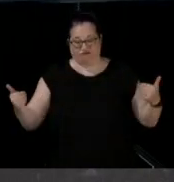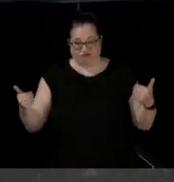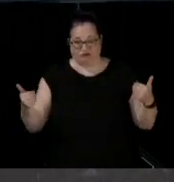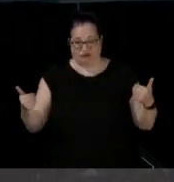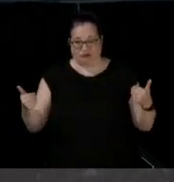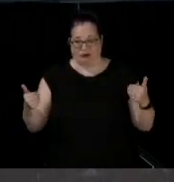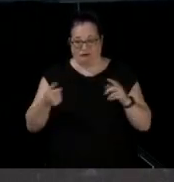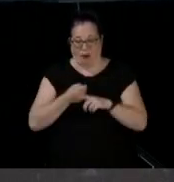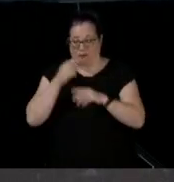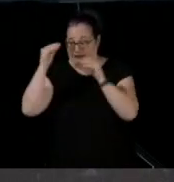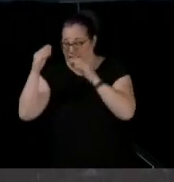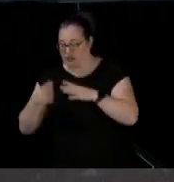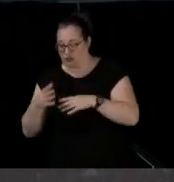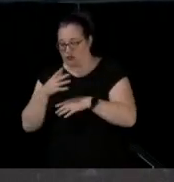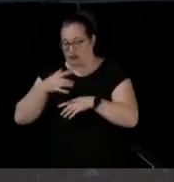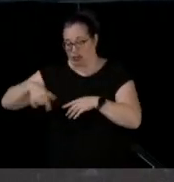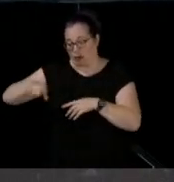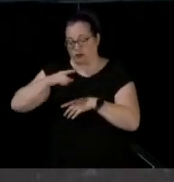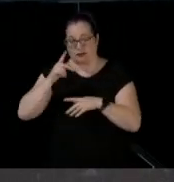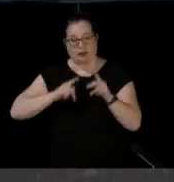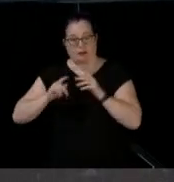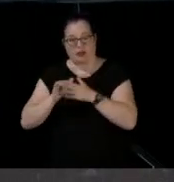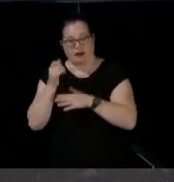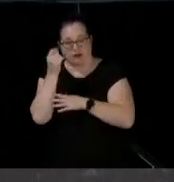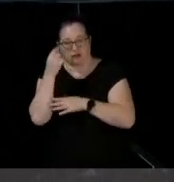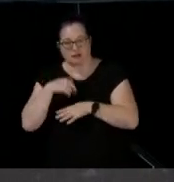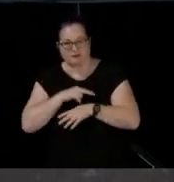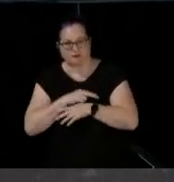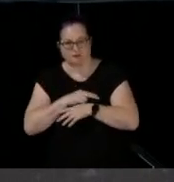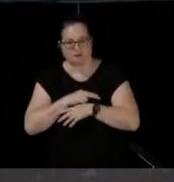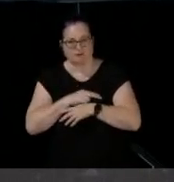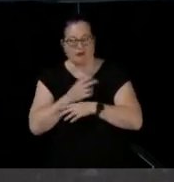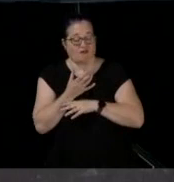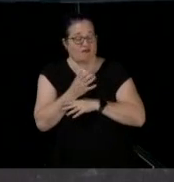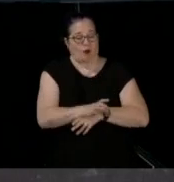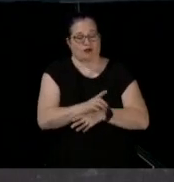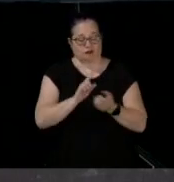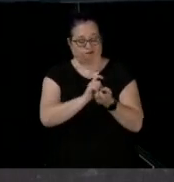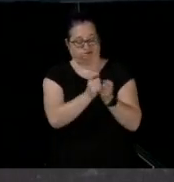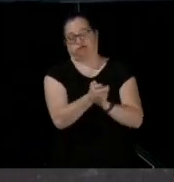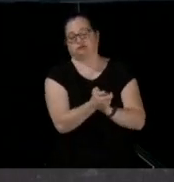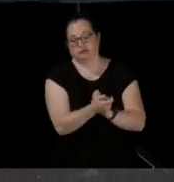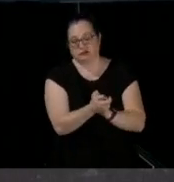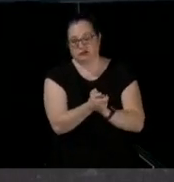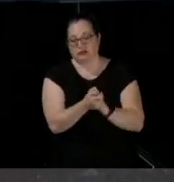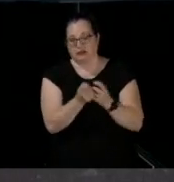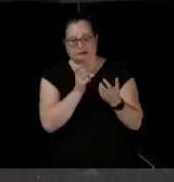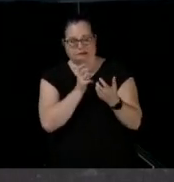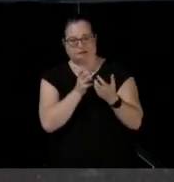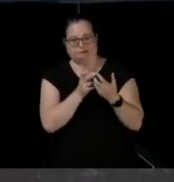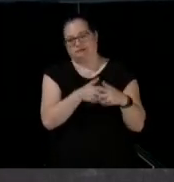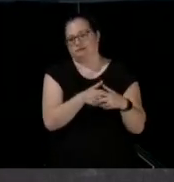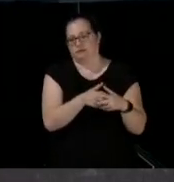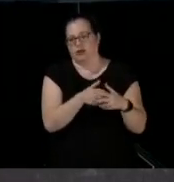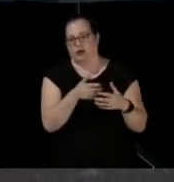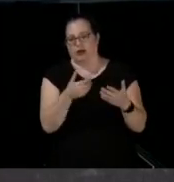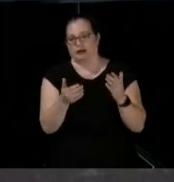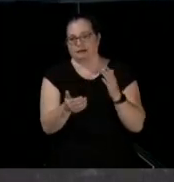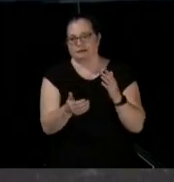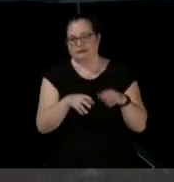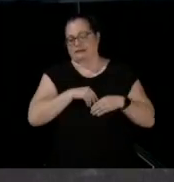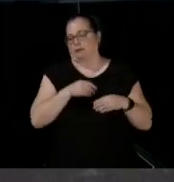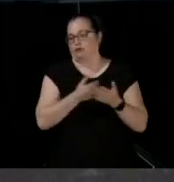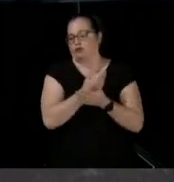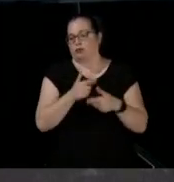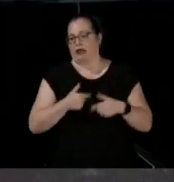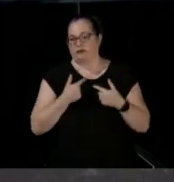understood us grew. We were forced to quickly adapt to a new way of life that was primarily lonely. We learned to pick up these broken pieces and